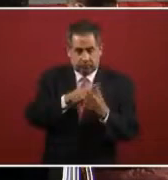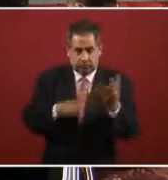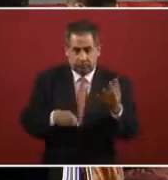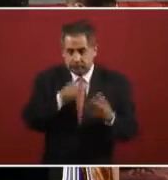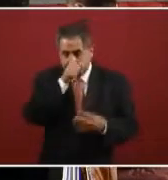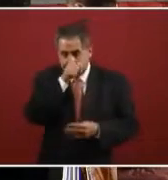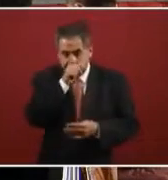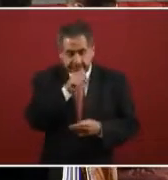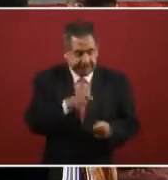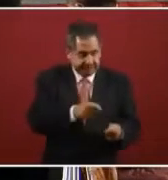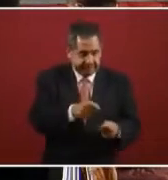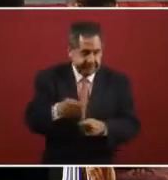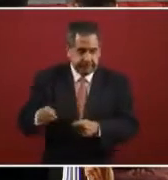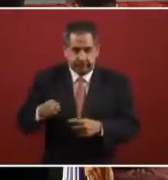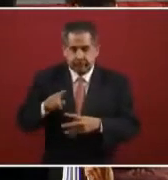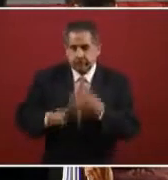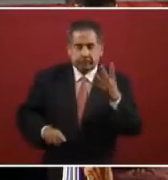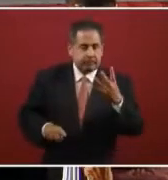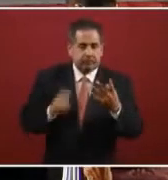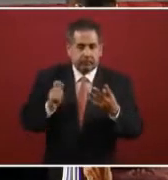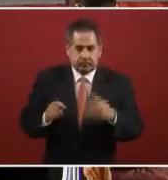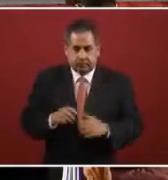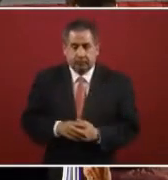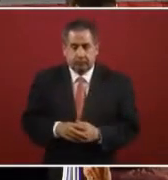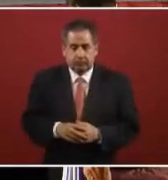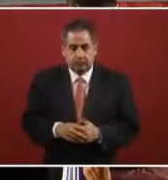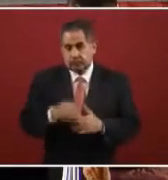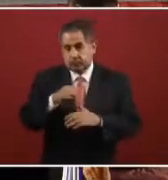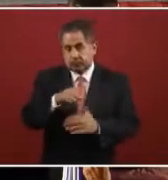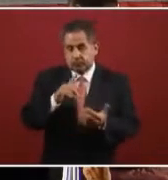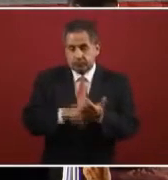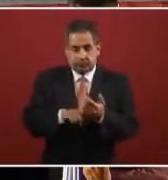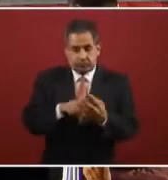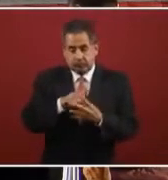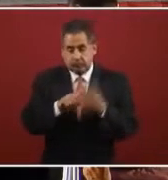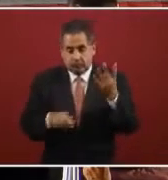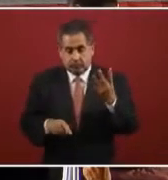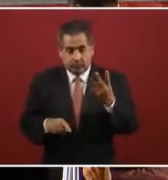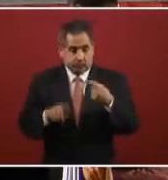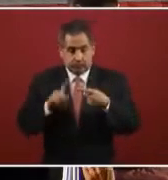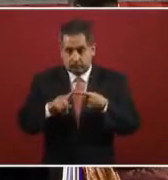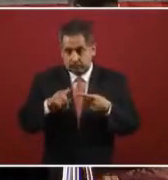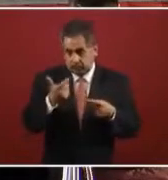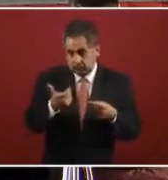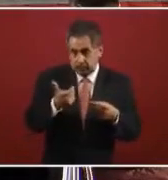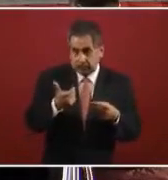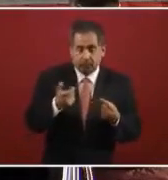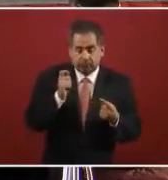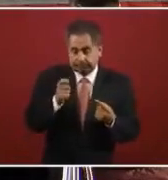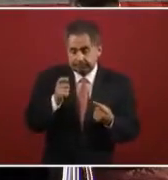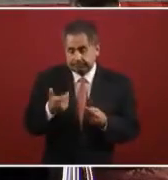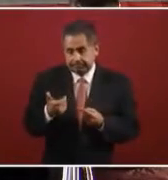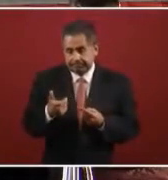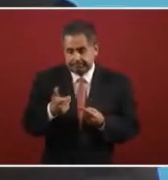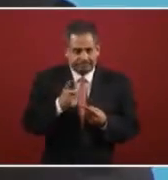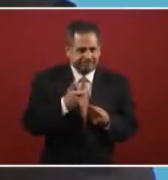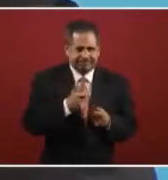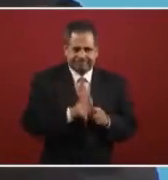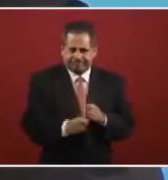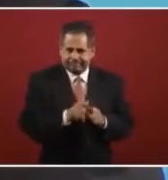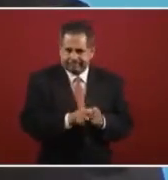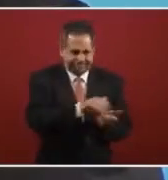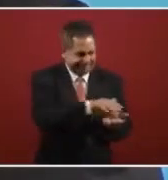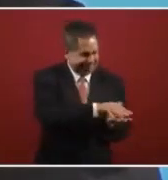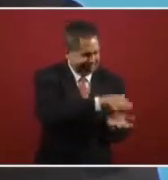fountains or funds. They went to 3 areas. En el caso del numerario o del dinero en efectivo